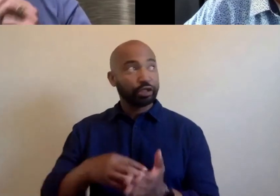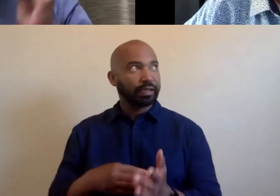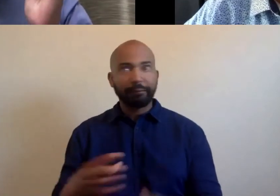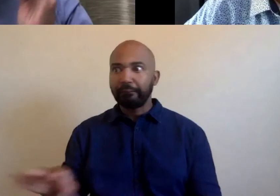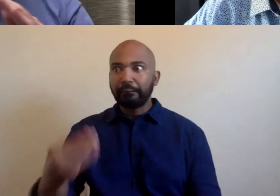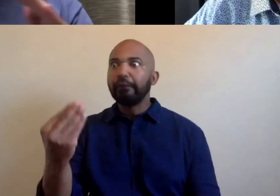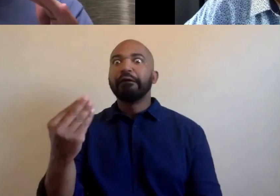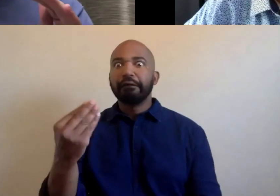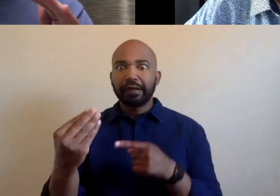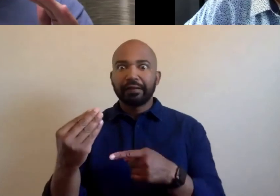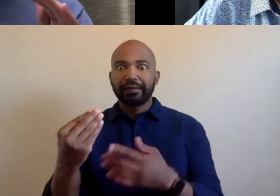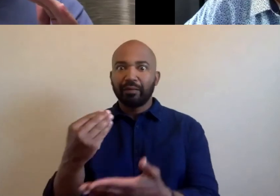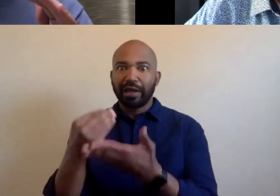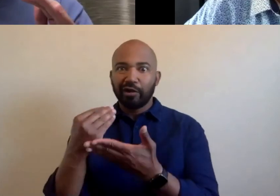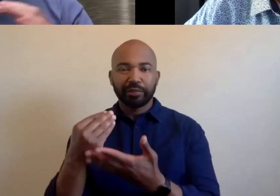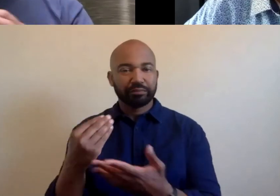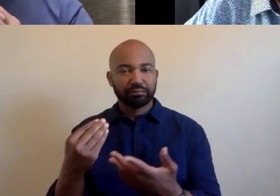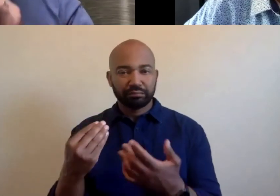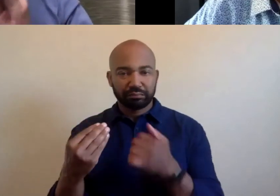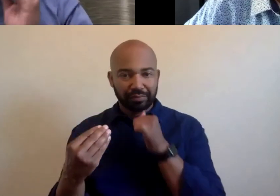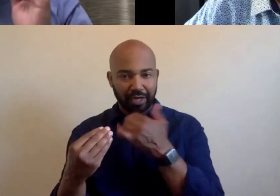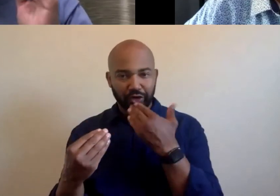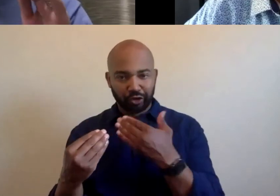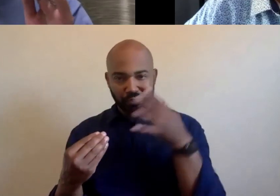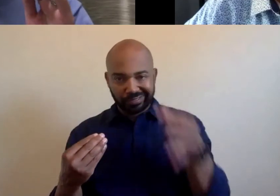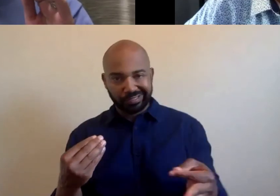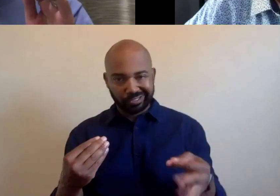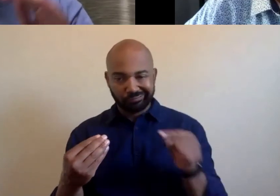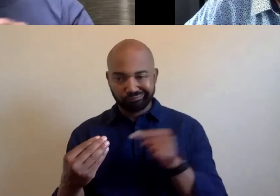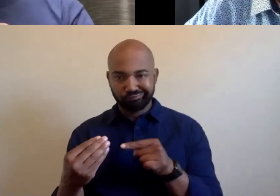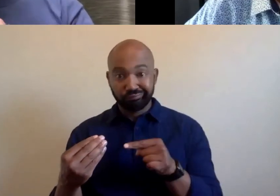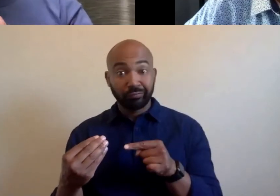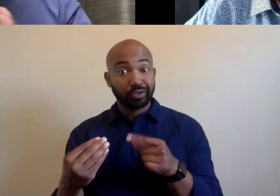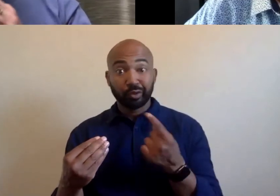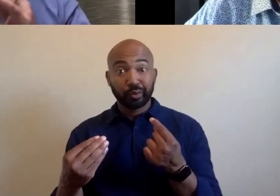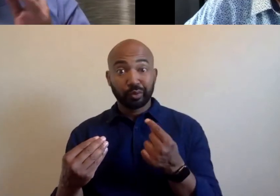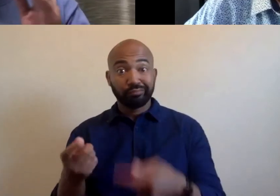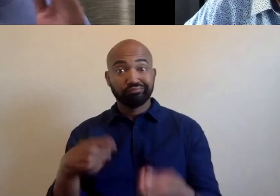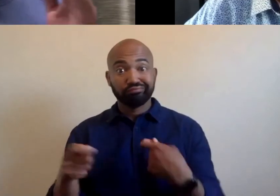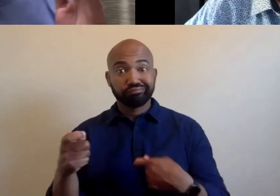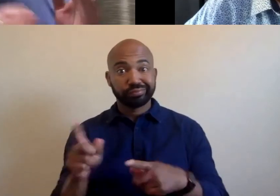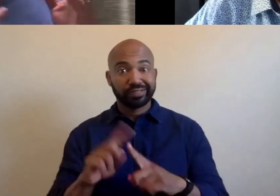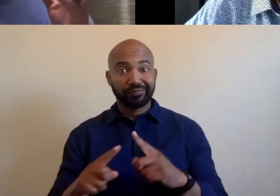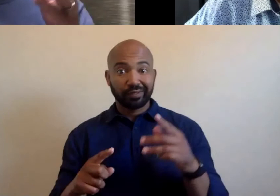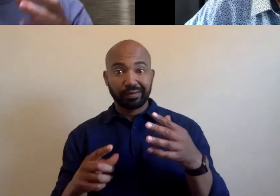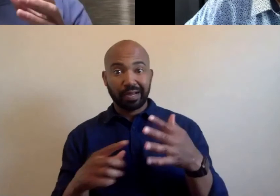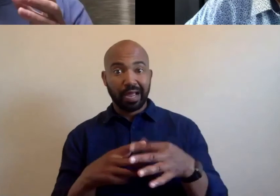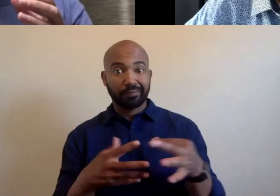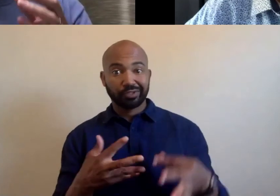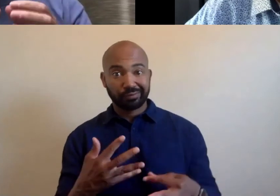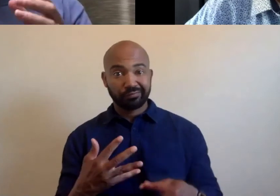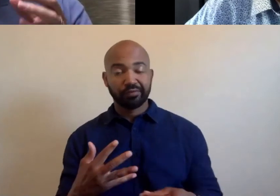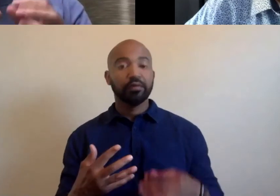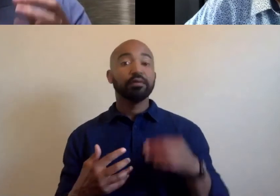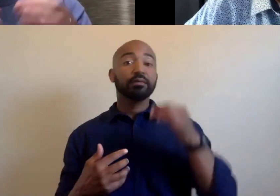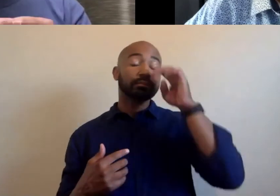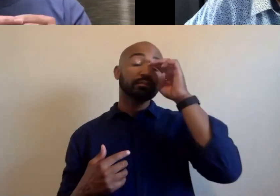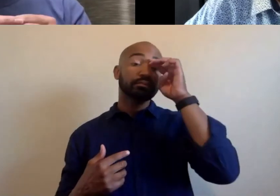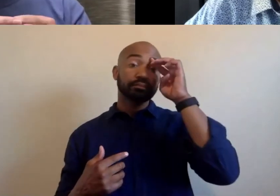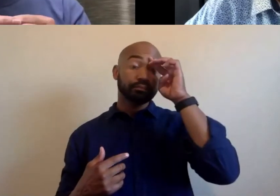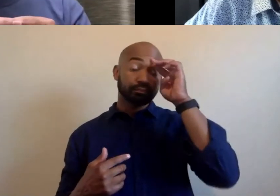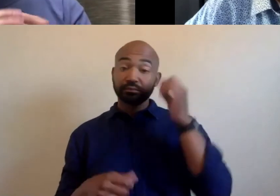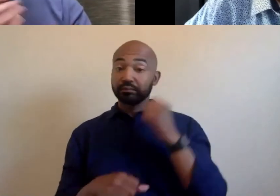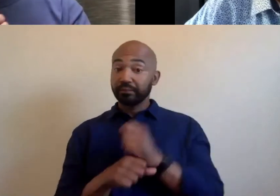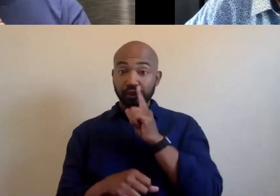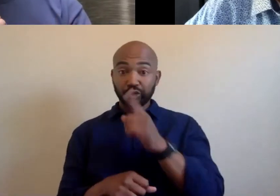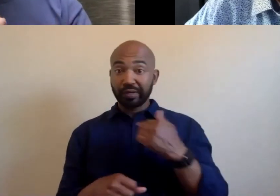away. Not a great choice for me to do that. And so what do I do instead? Do I make sure that I have something healthy